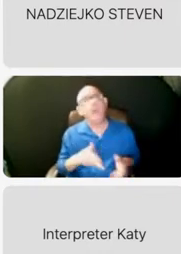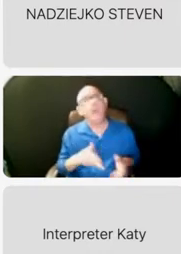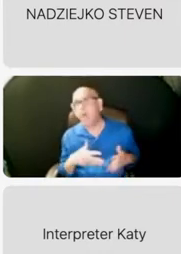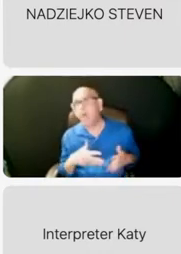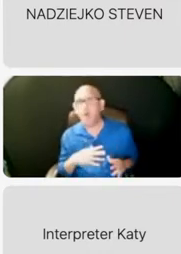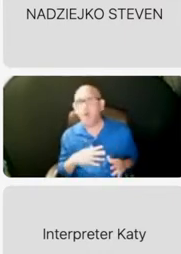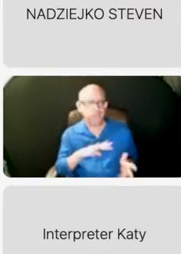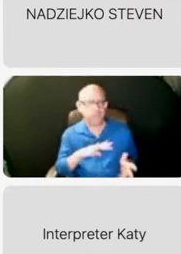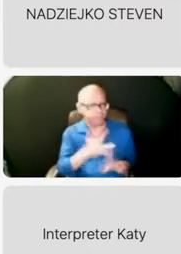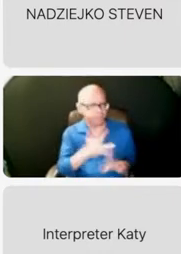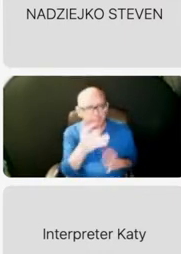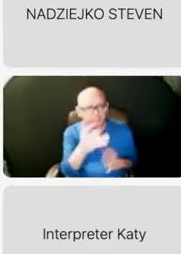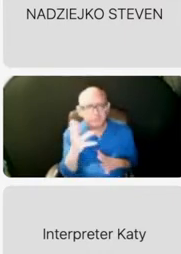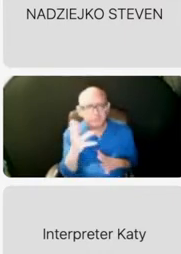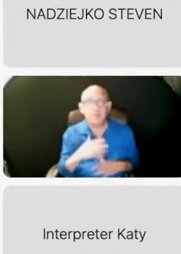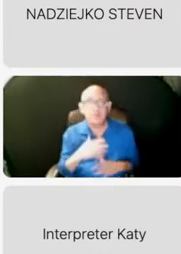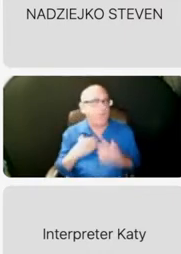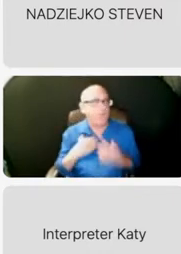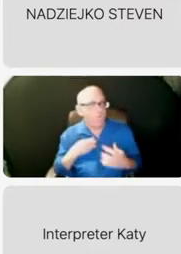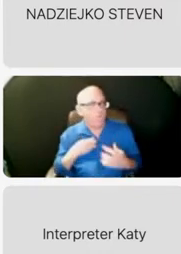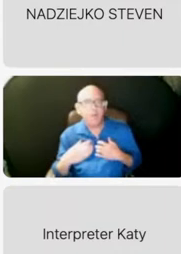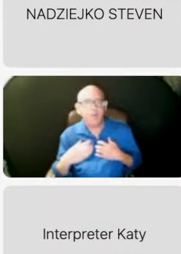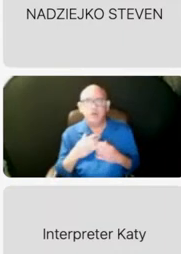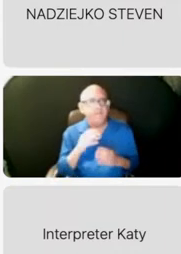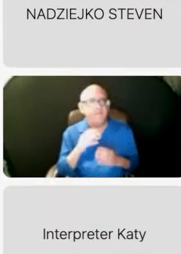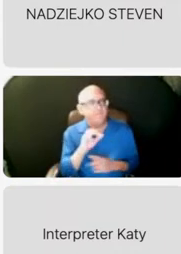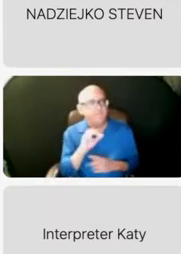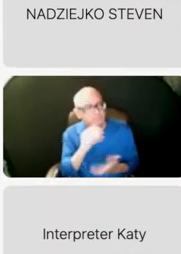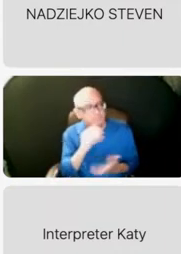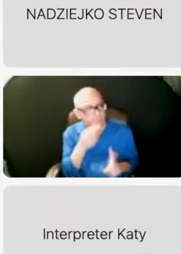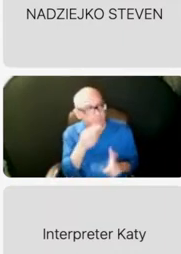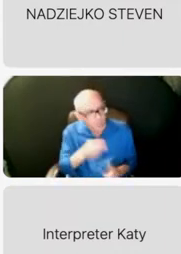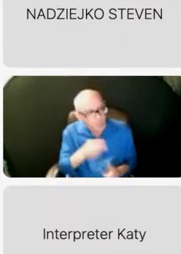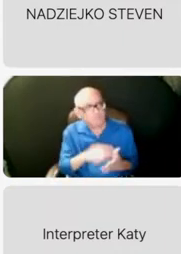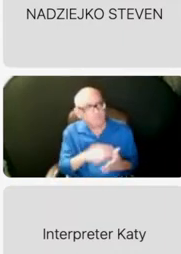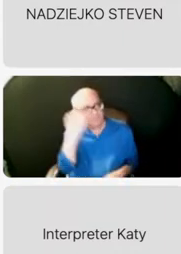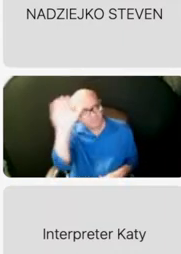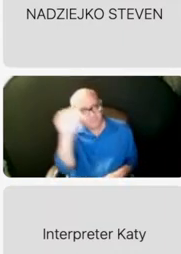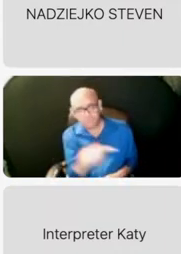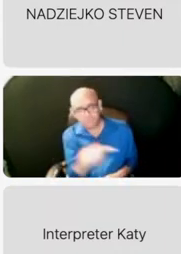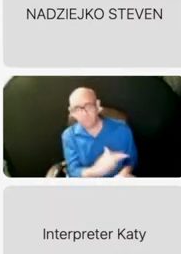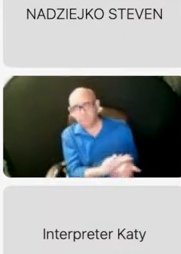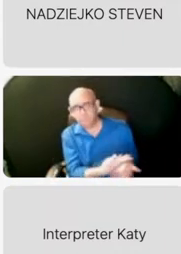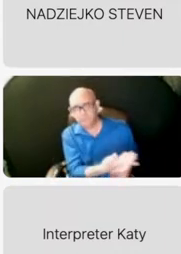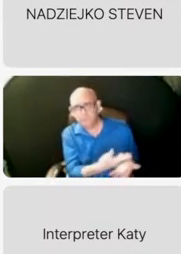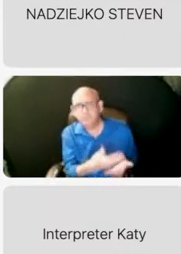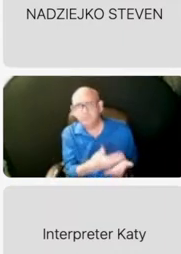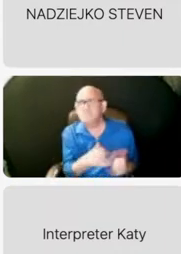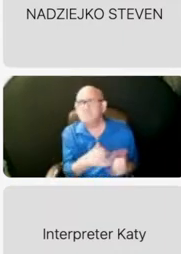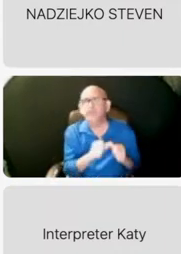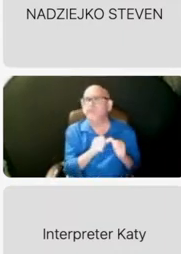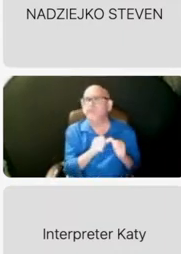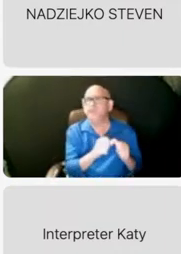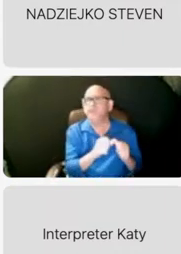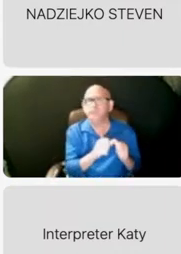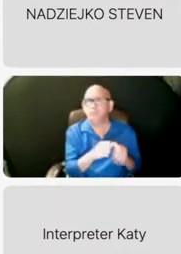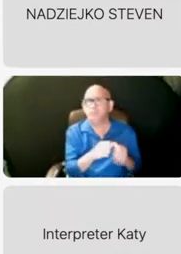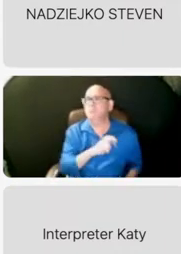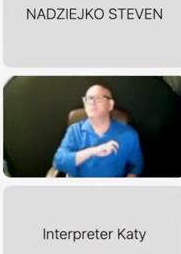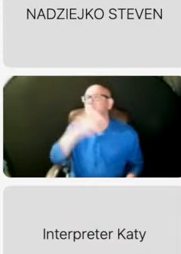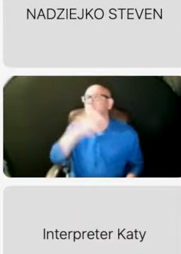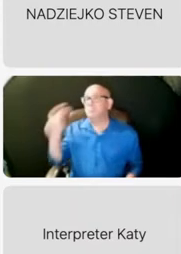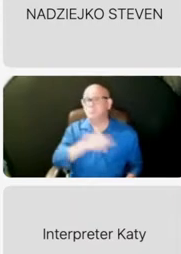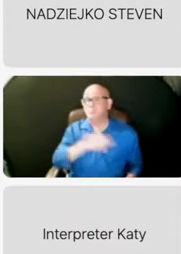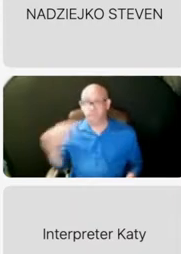complaints and facts that were pointed out to the colton school board besides being a parent i'm a long time cold school district